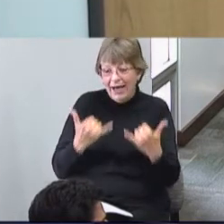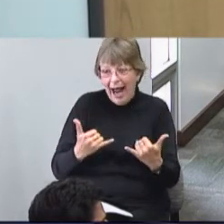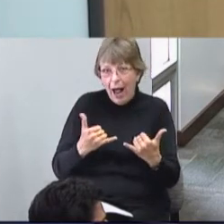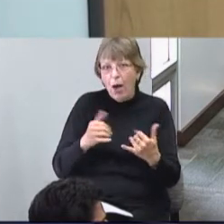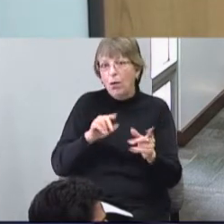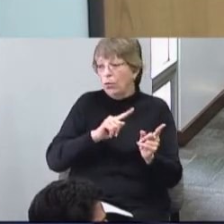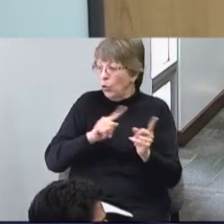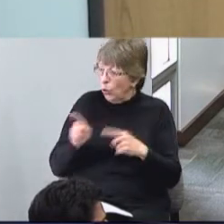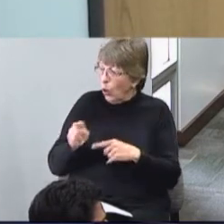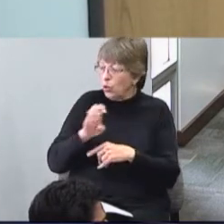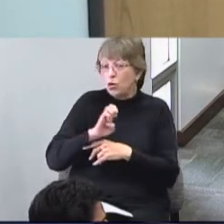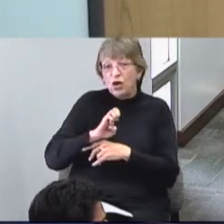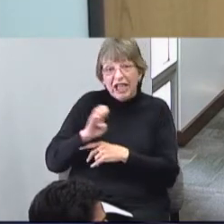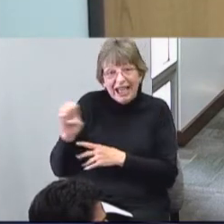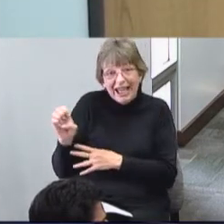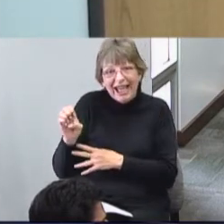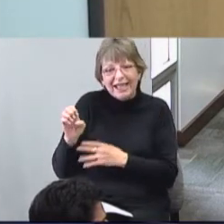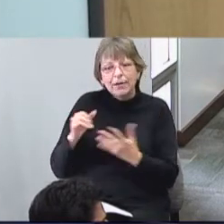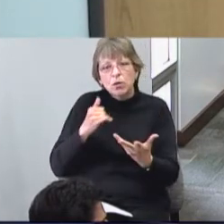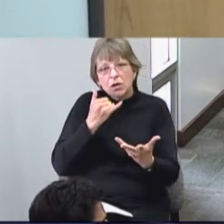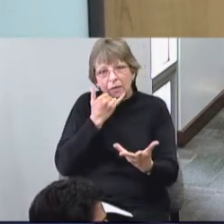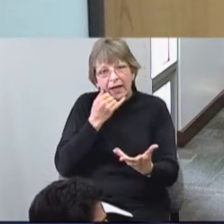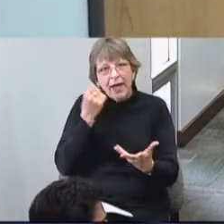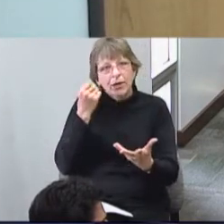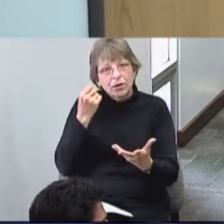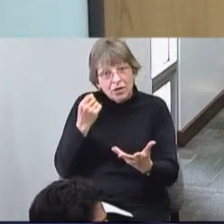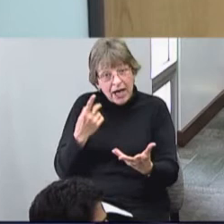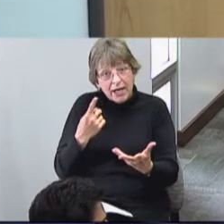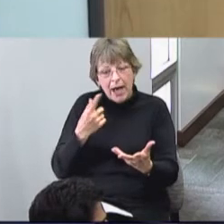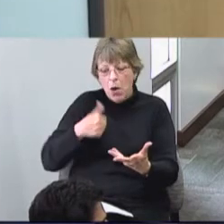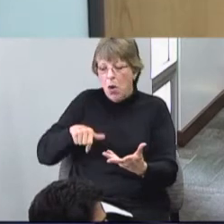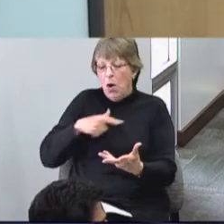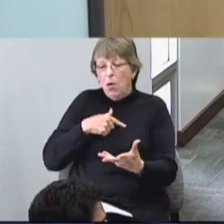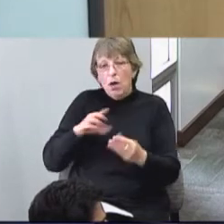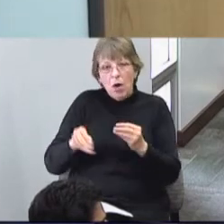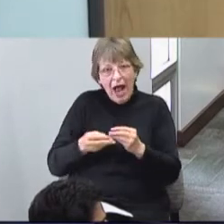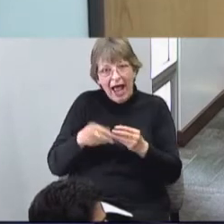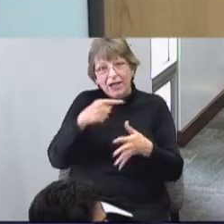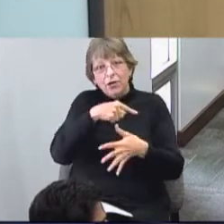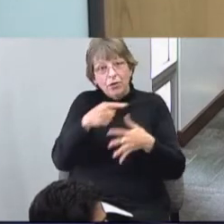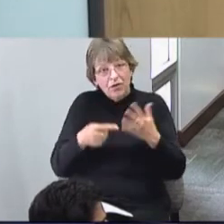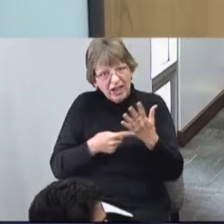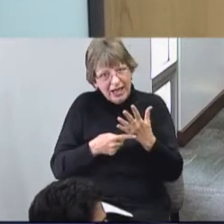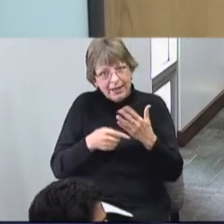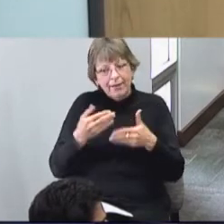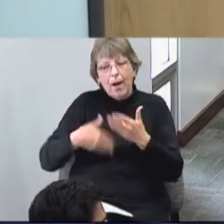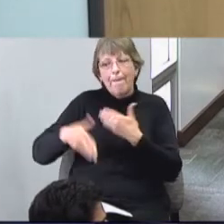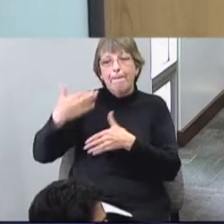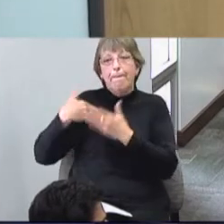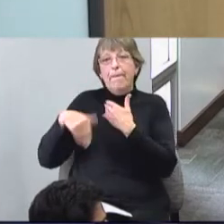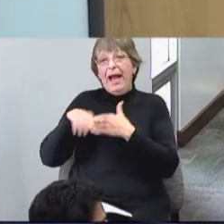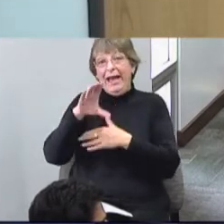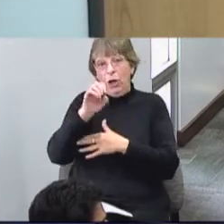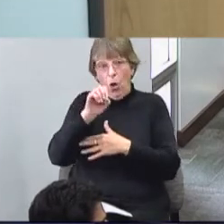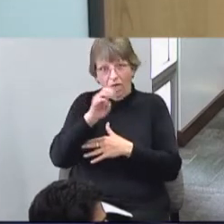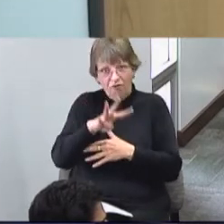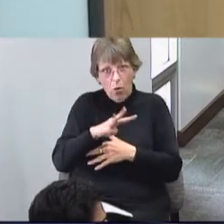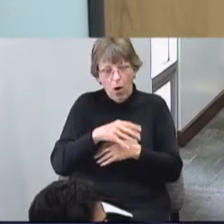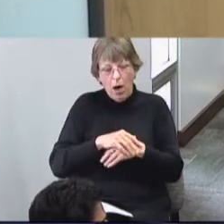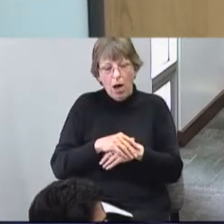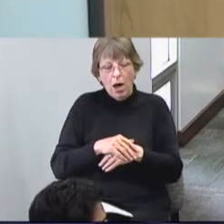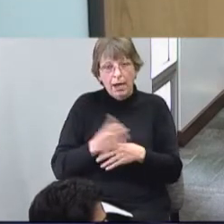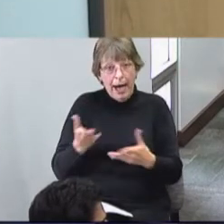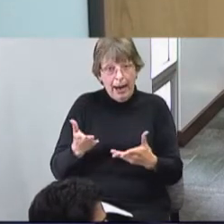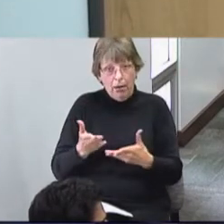that. We were basically put on the list at that time, and that was in 2004. Last summer when I was